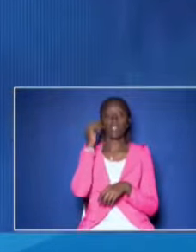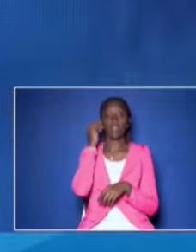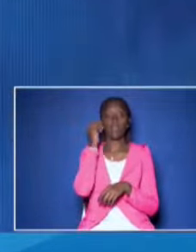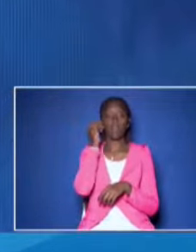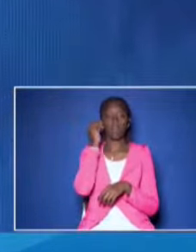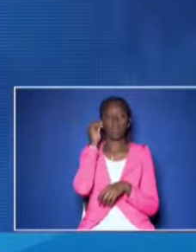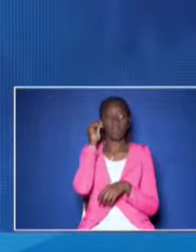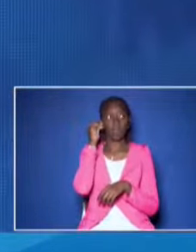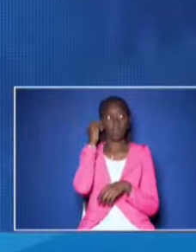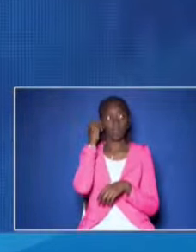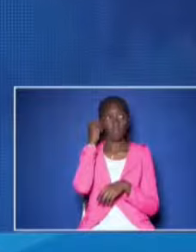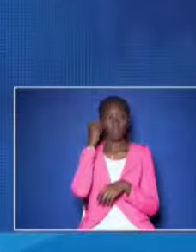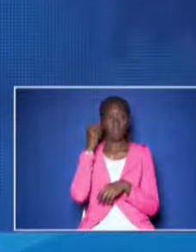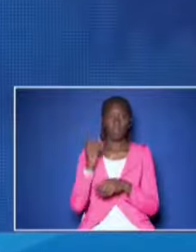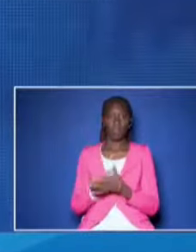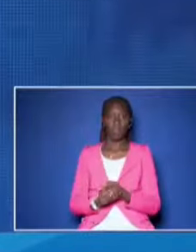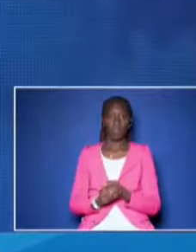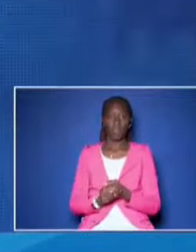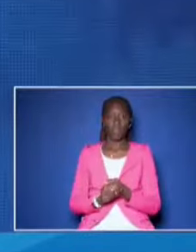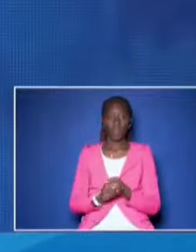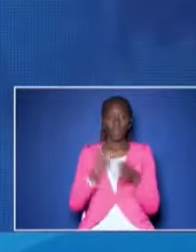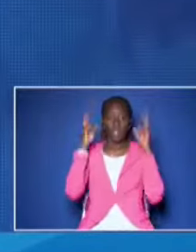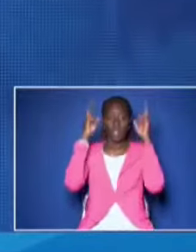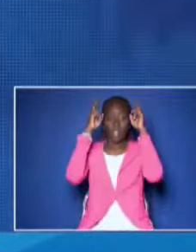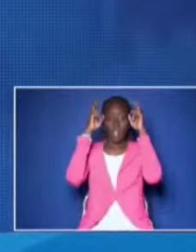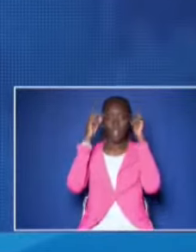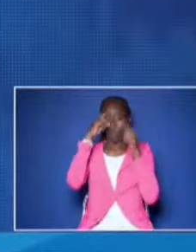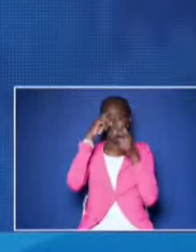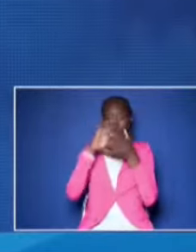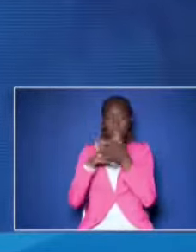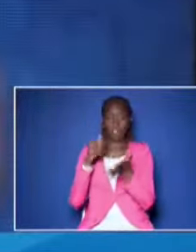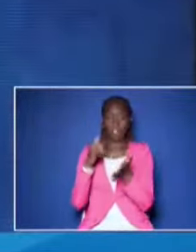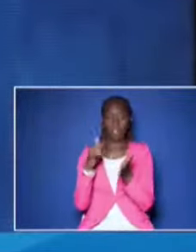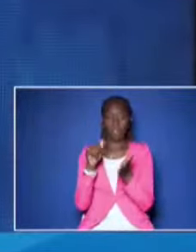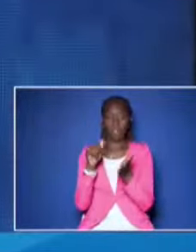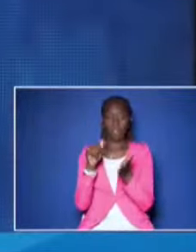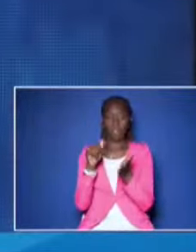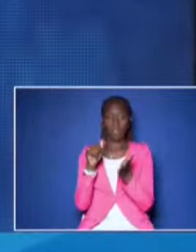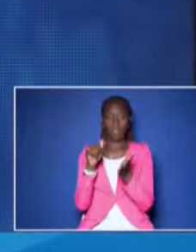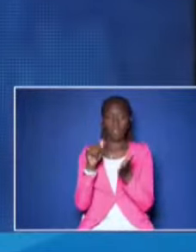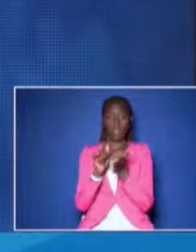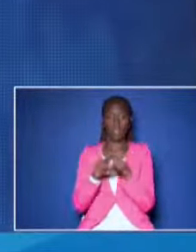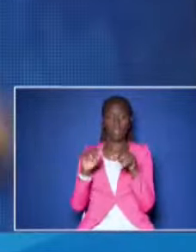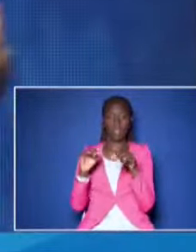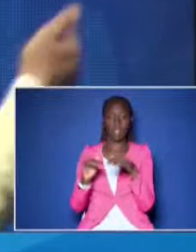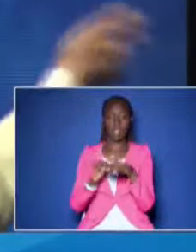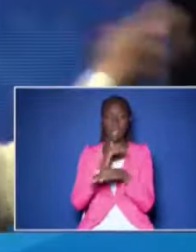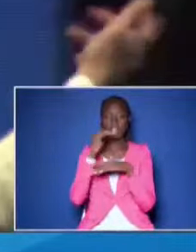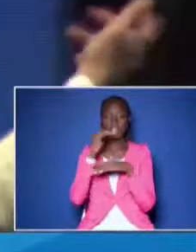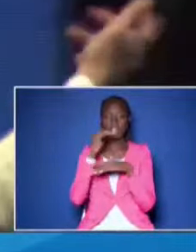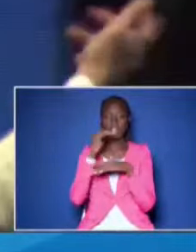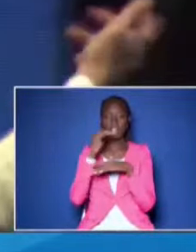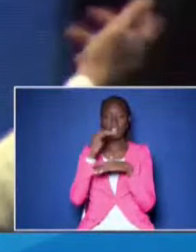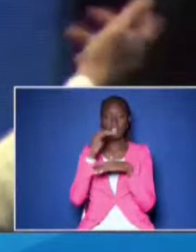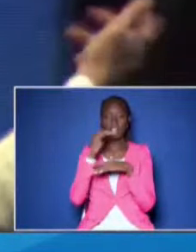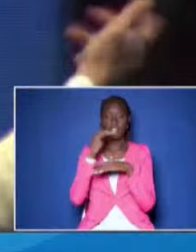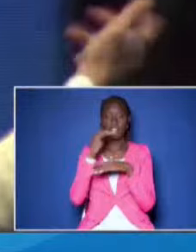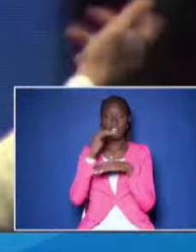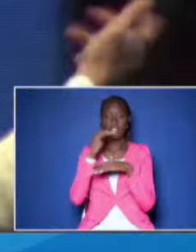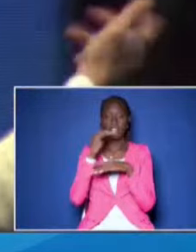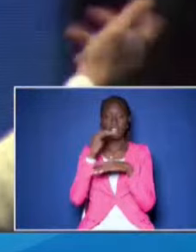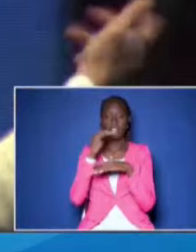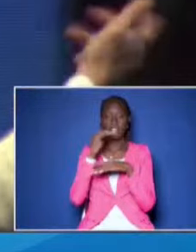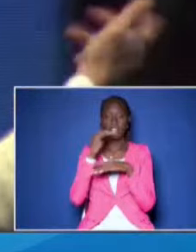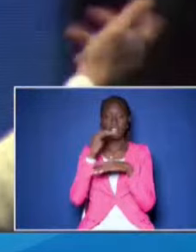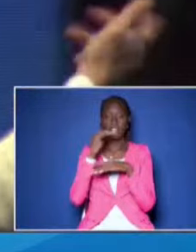does the devil they believe that he has sented on high so does the